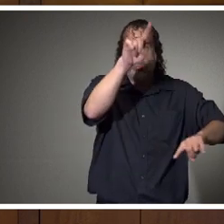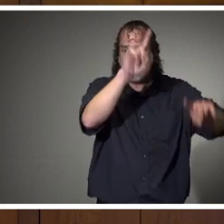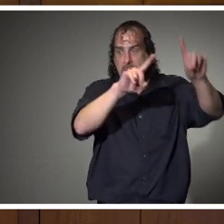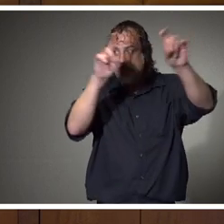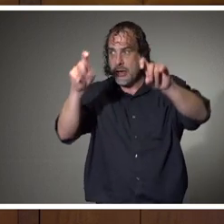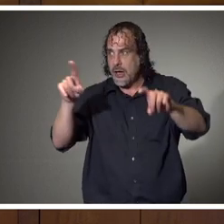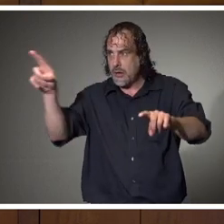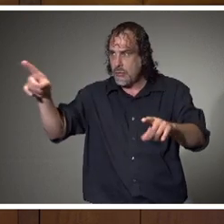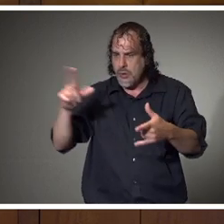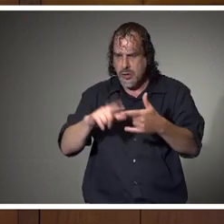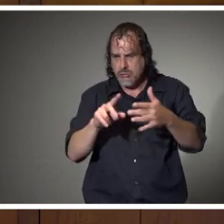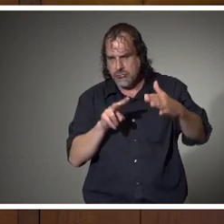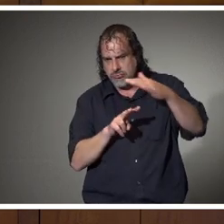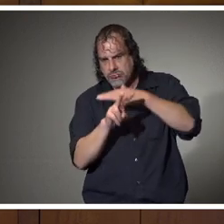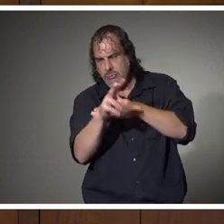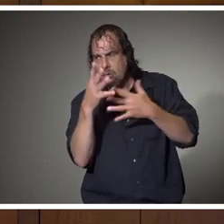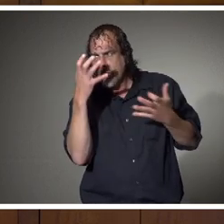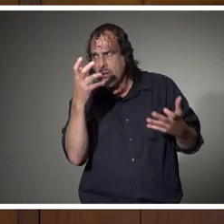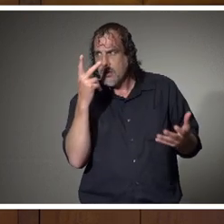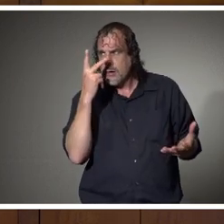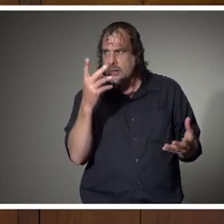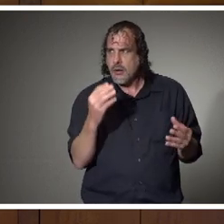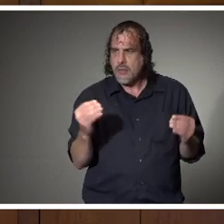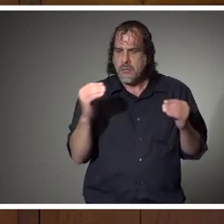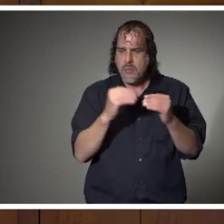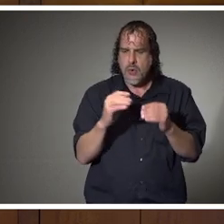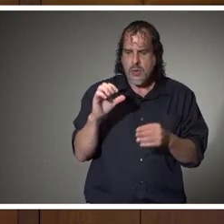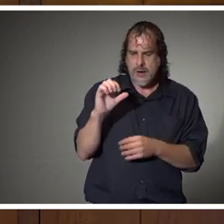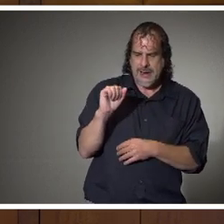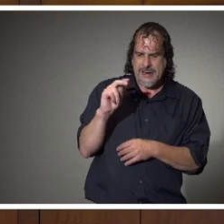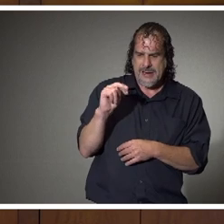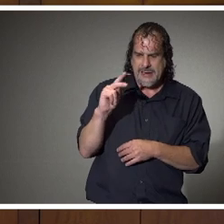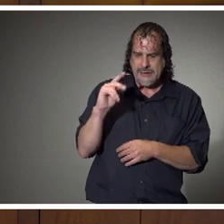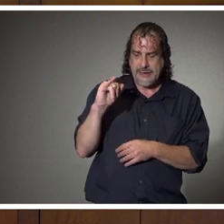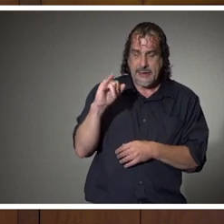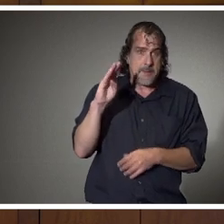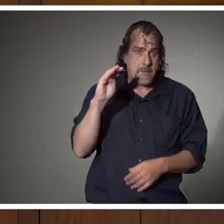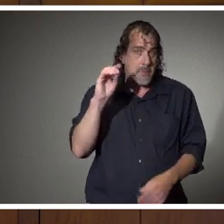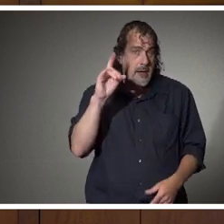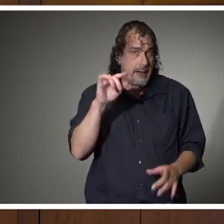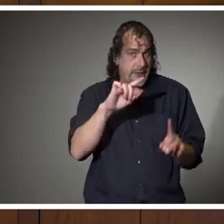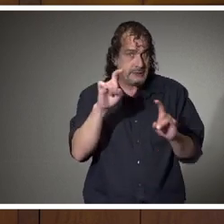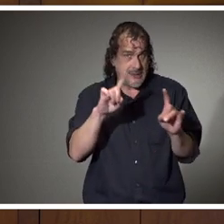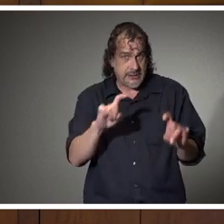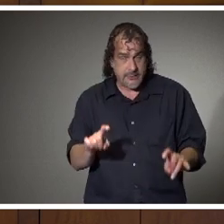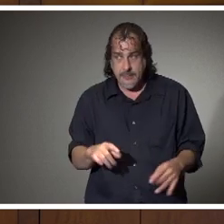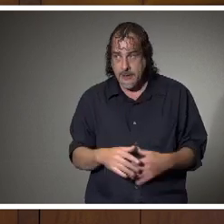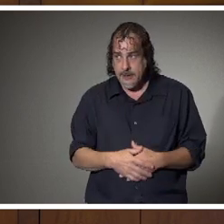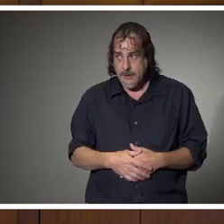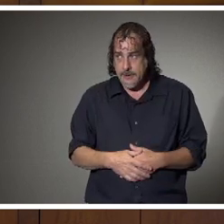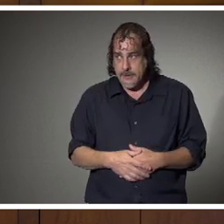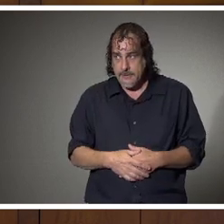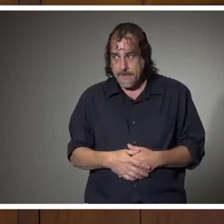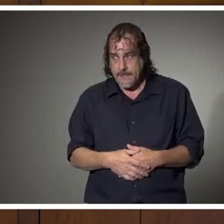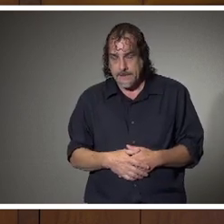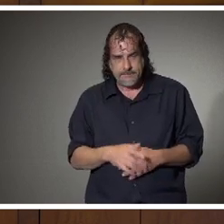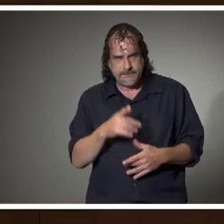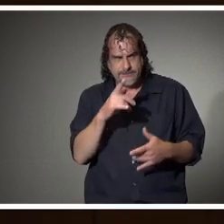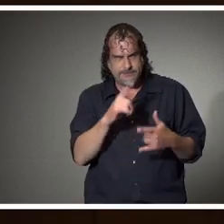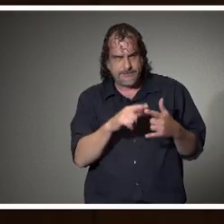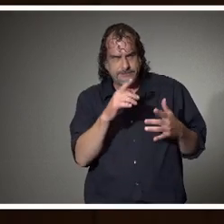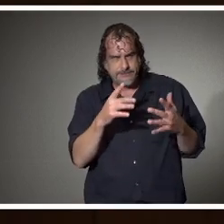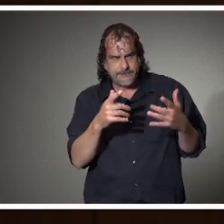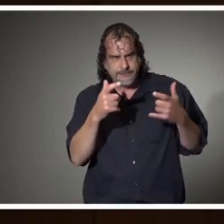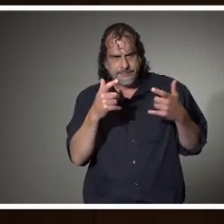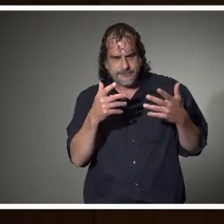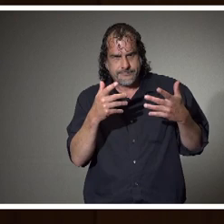to seeing in results for more antibody testing? I think I got most of that. There was a bit of a gap